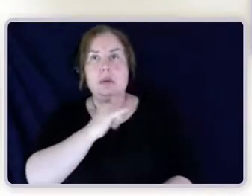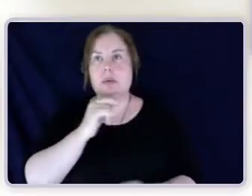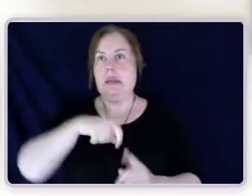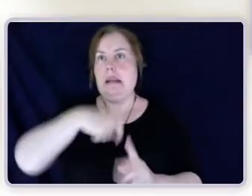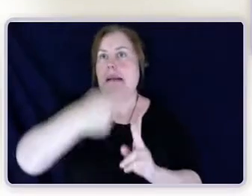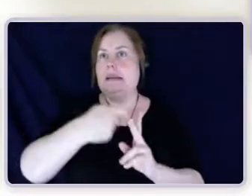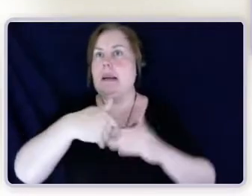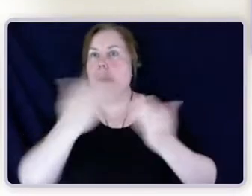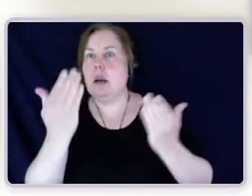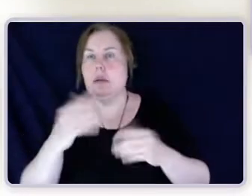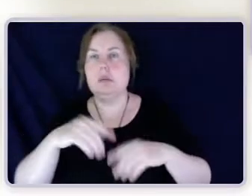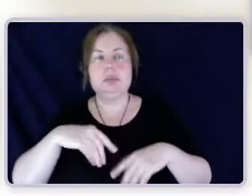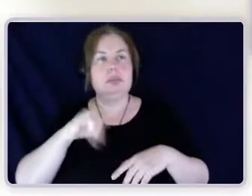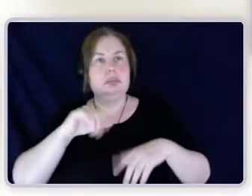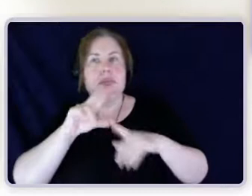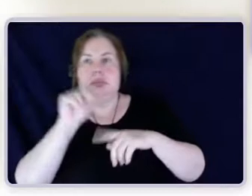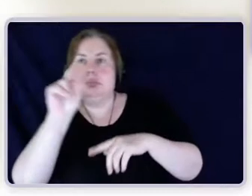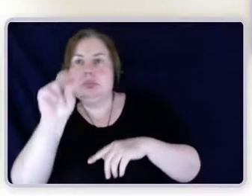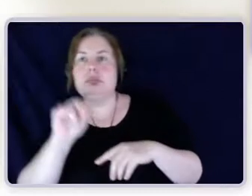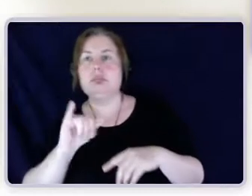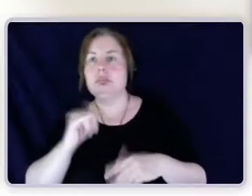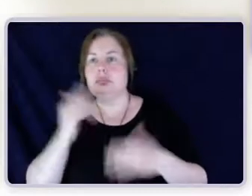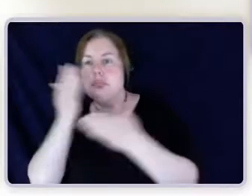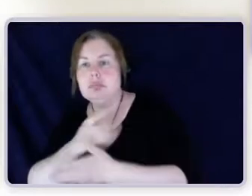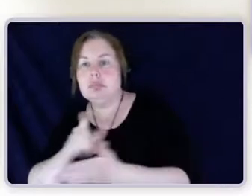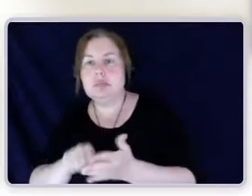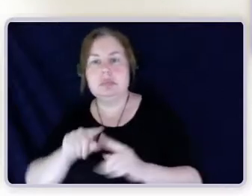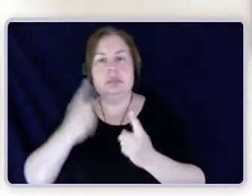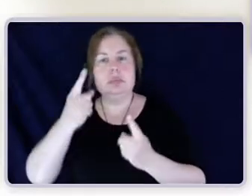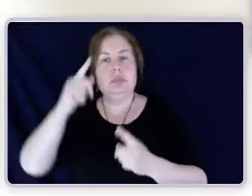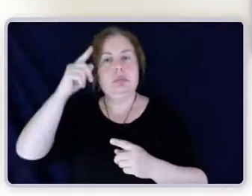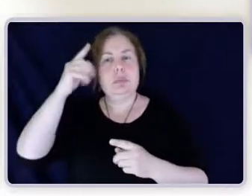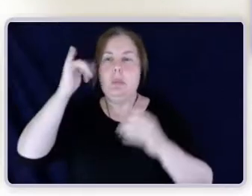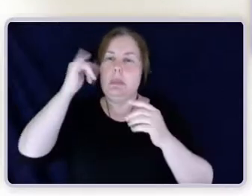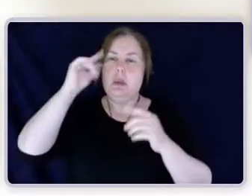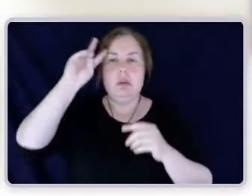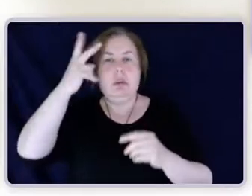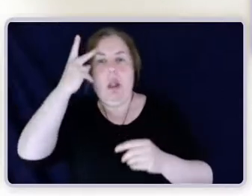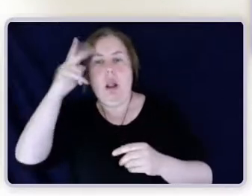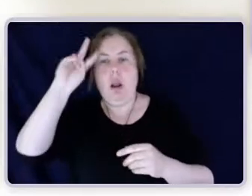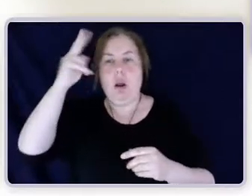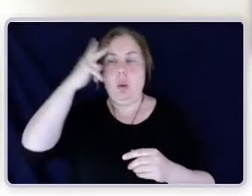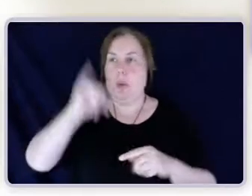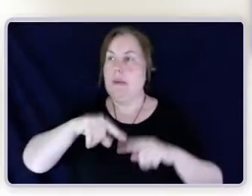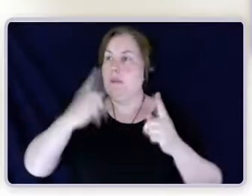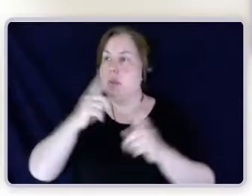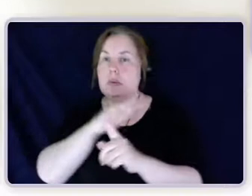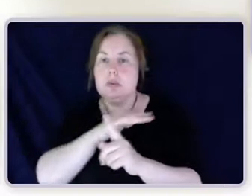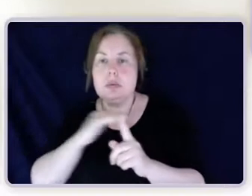in a different manner? These are some of the things that we need to consider as guardians when we're trying to ascertain the person's will and